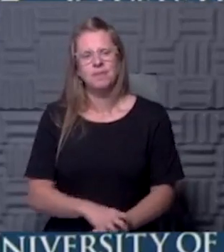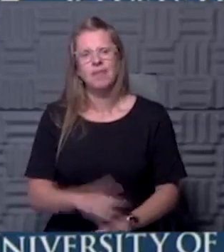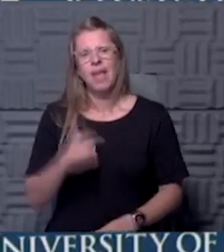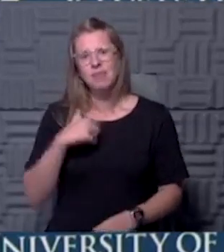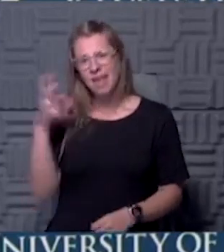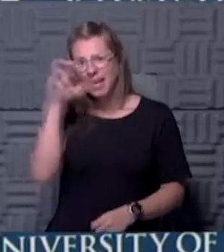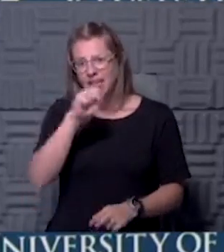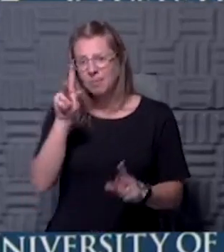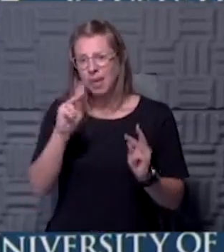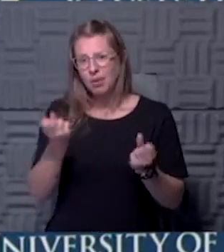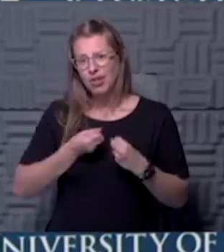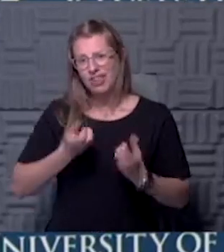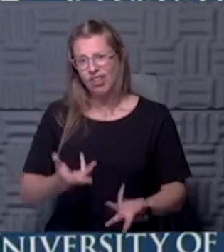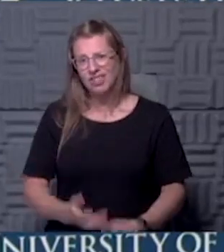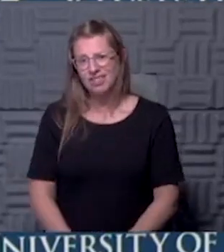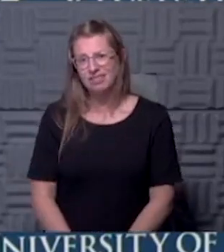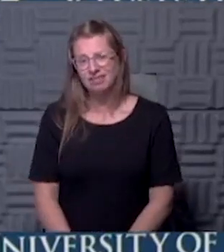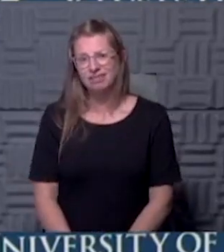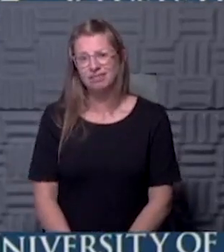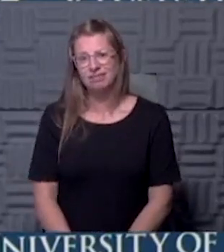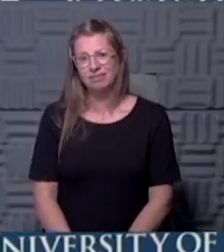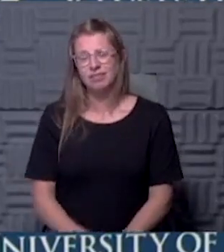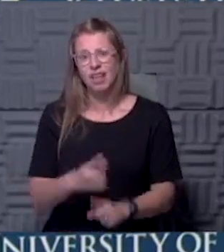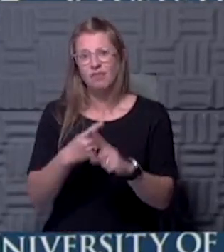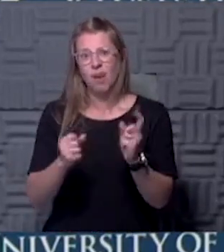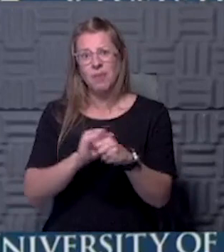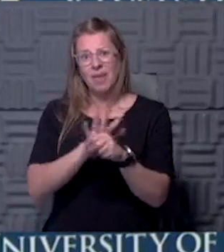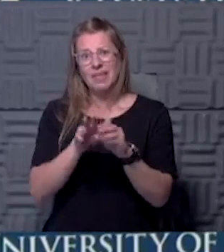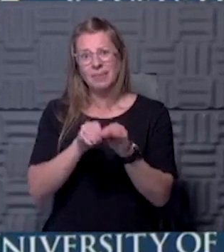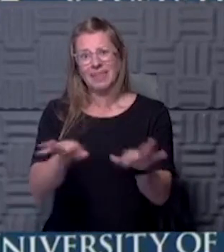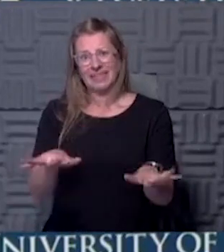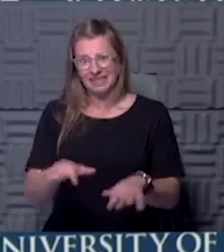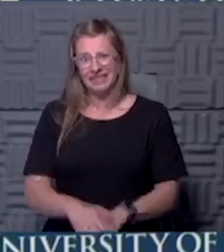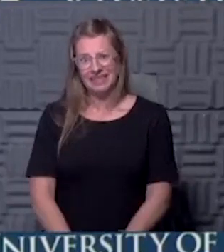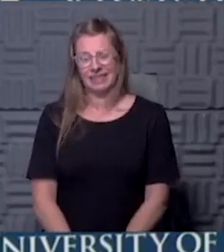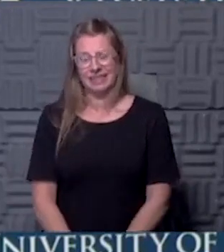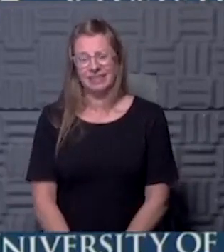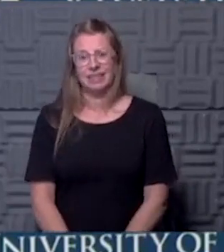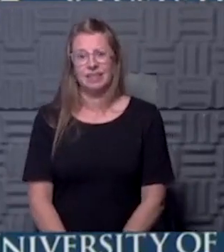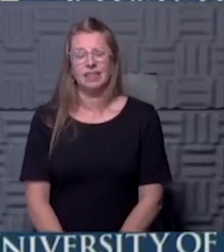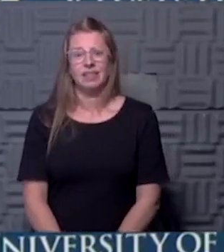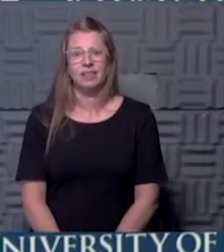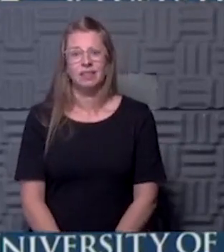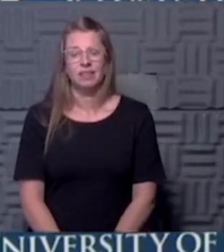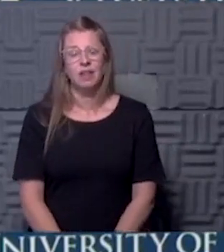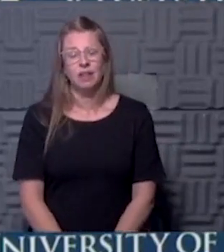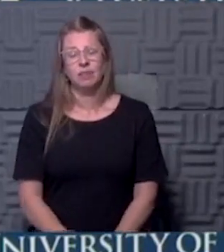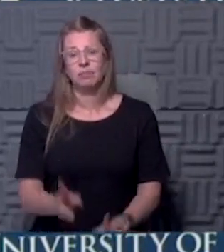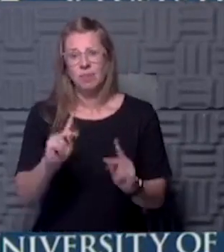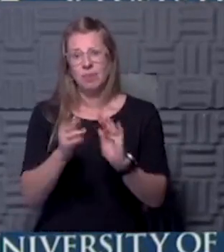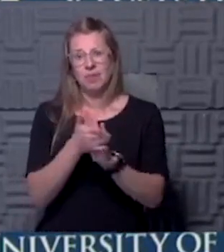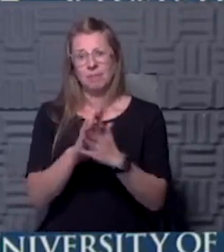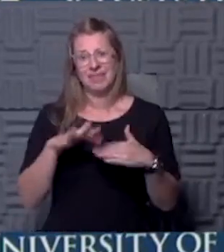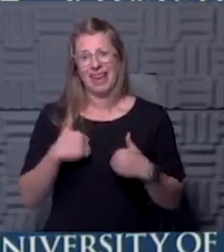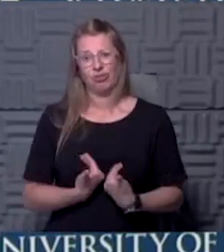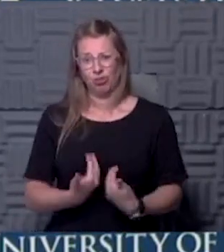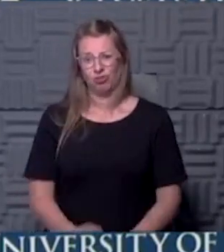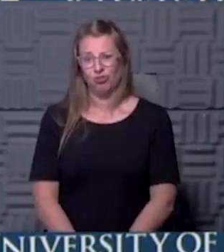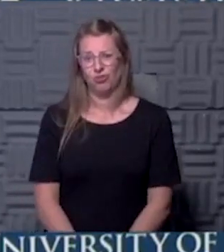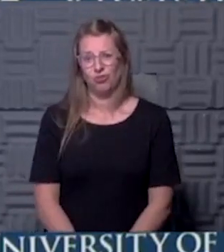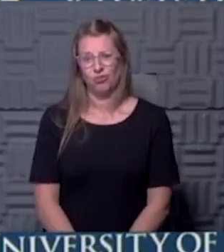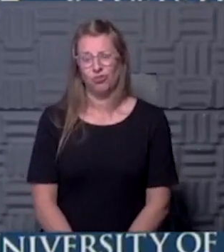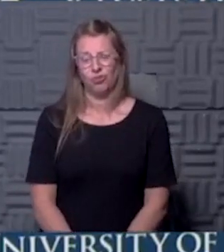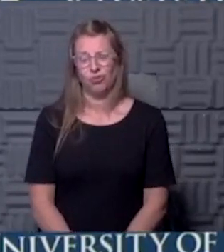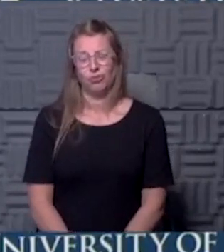that people are exhausted by the pandemic, unfortunately. It is getting tiring. The other thing